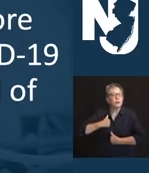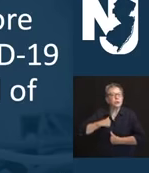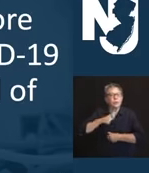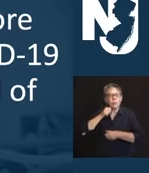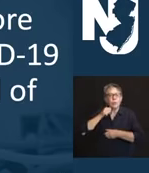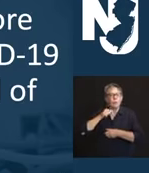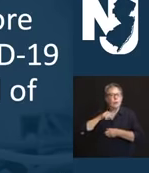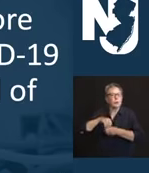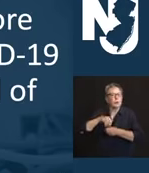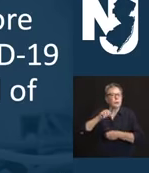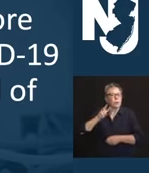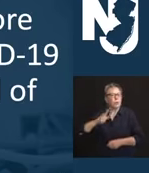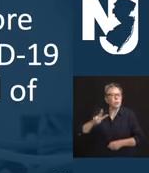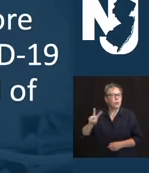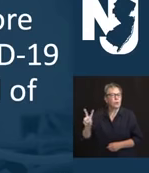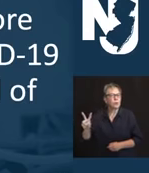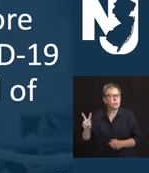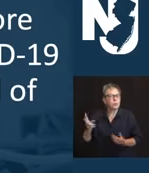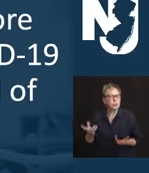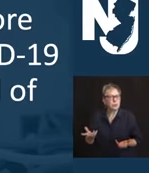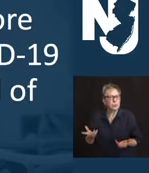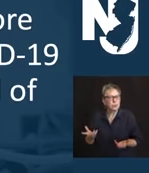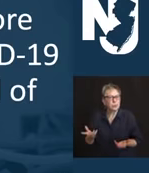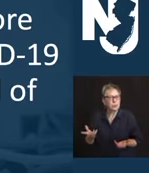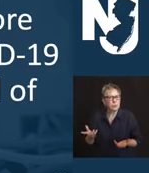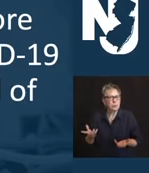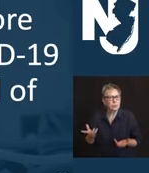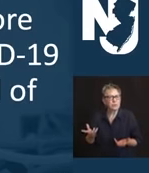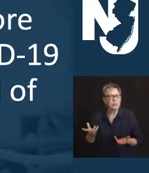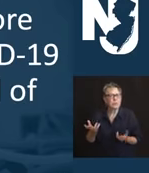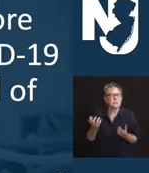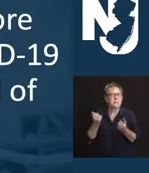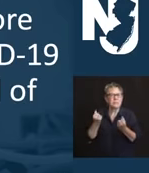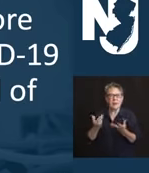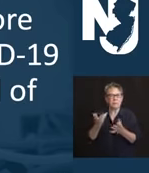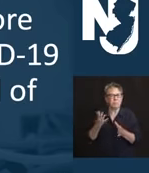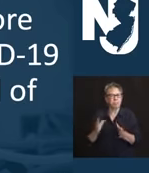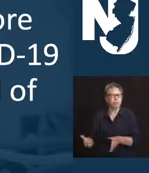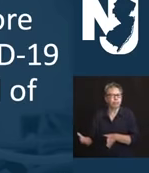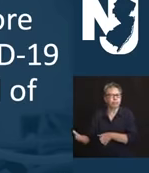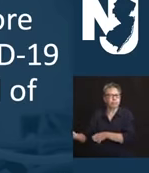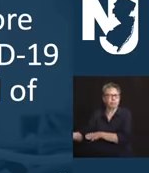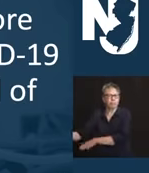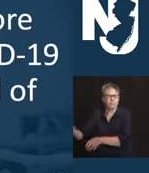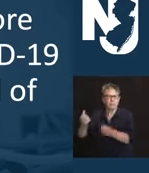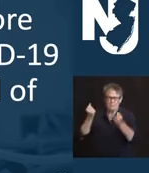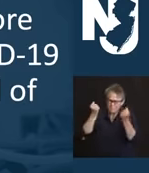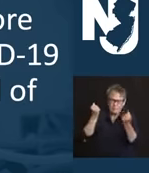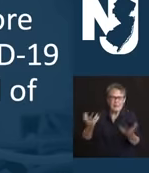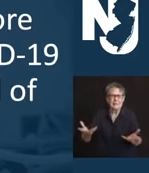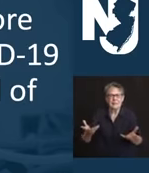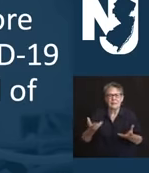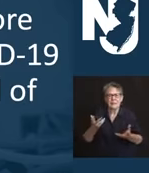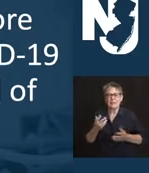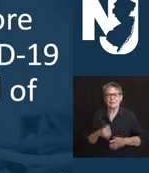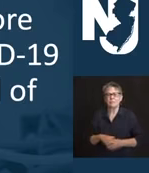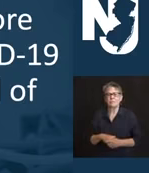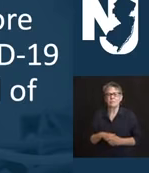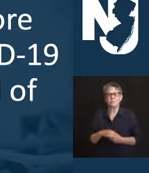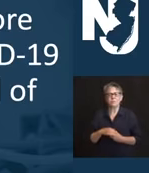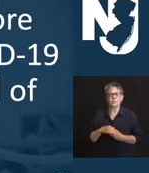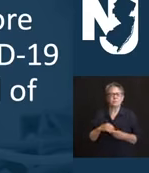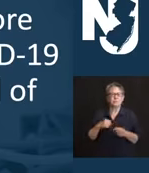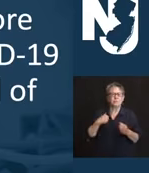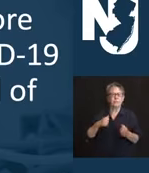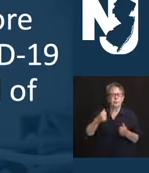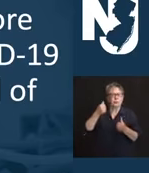we pass this solemn milestone, let us also pause to remember our hallowed World War II dead who gave their full